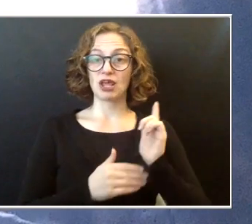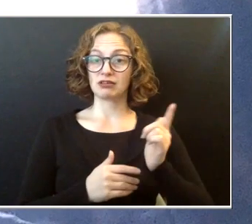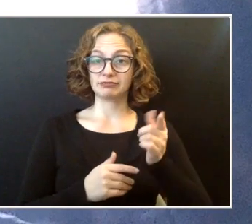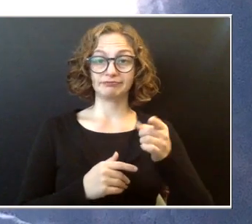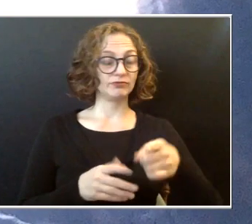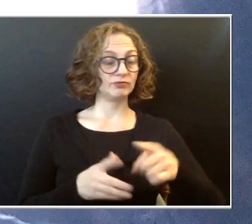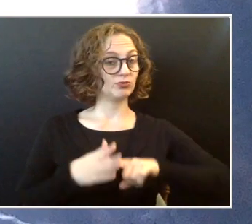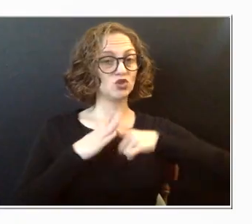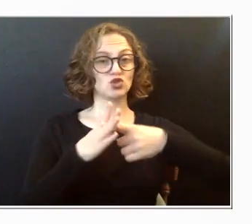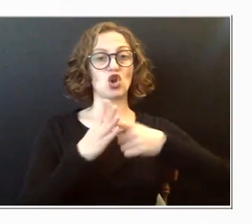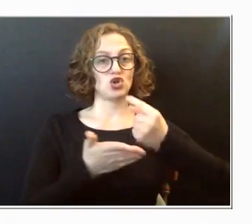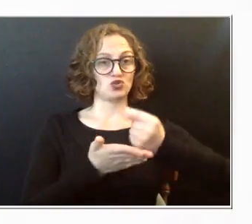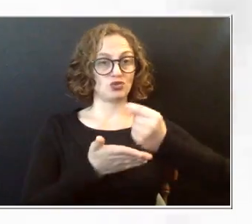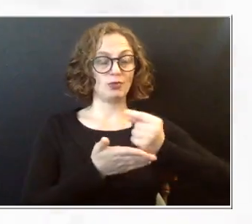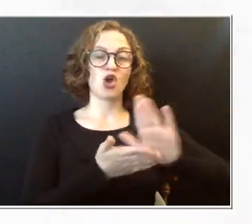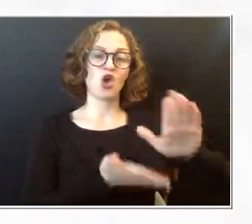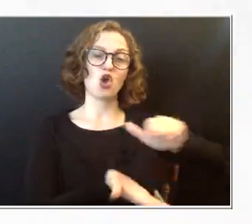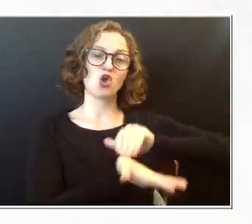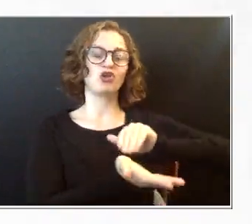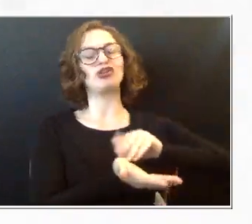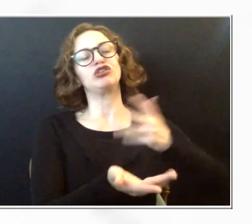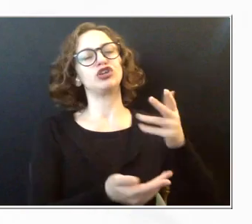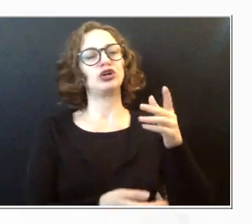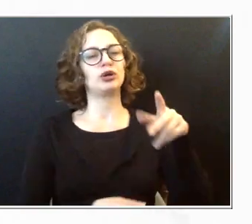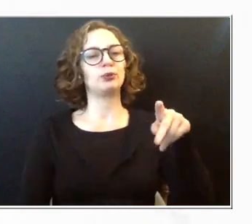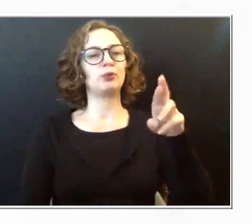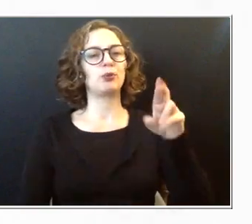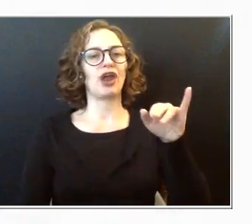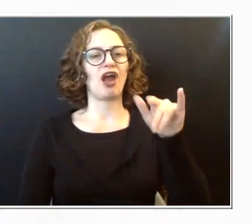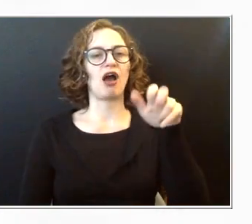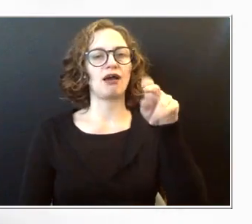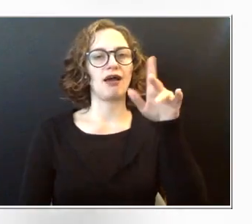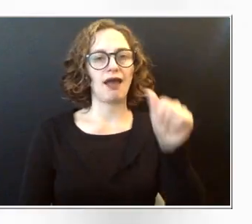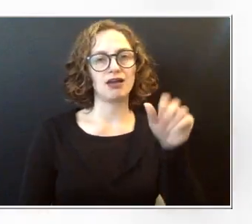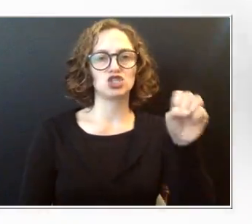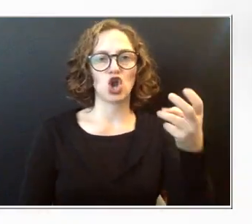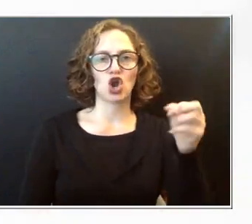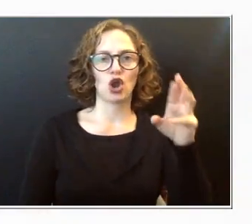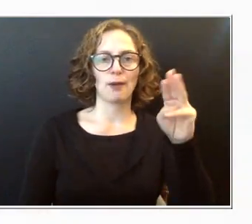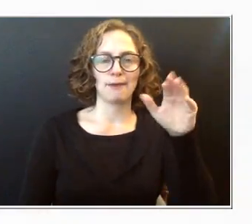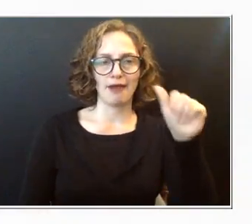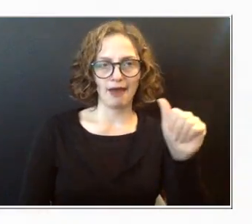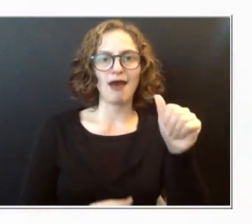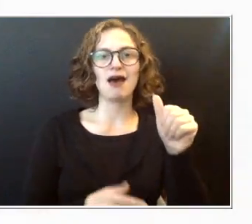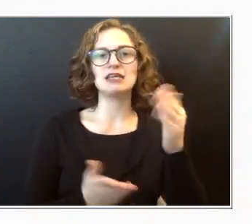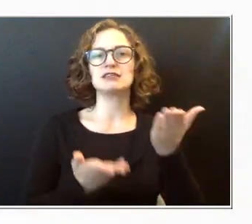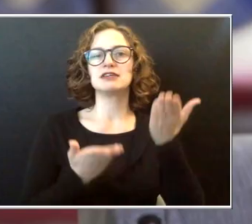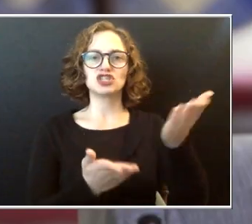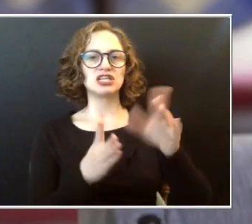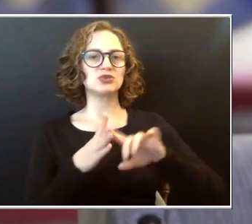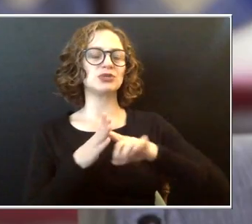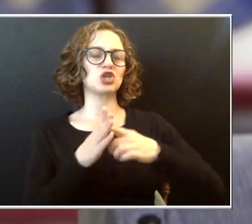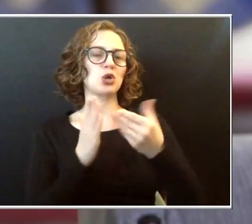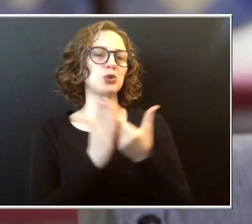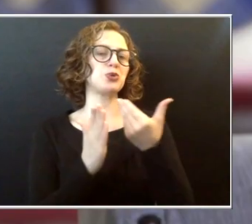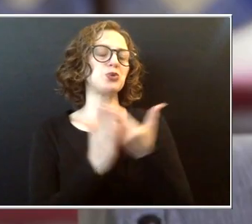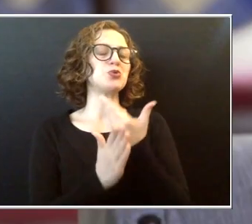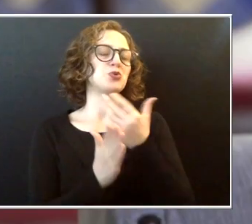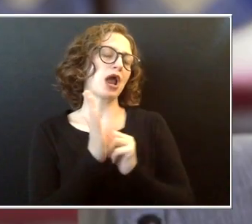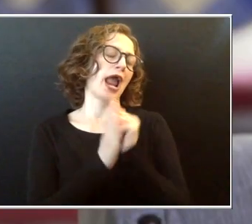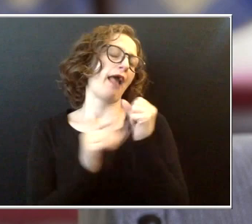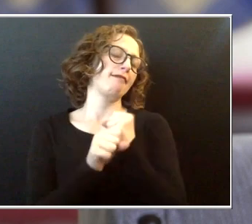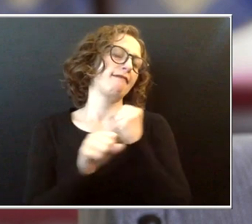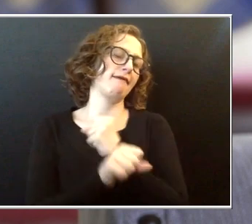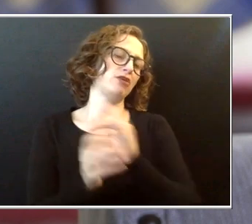Sharma, suggested a clinical trial of a new cancer-fighting drug called Keytruda. I think I'll be happy to try,